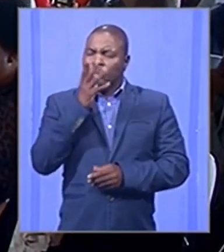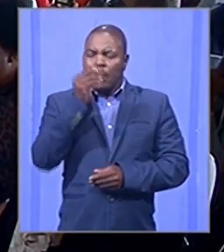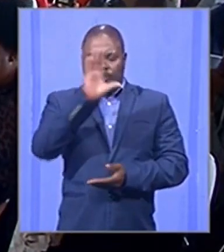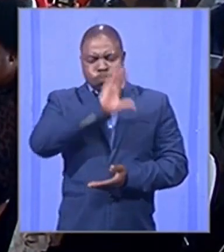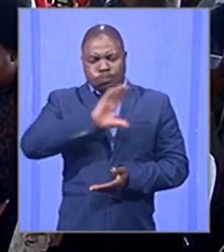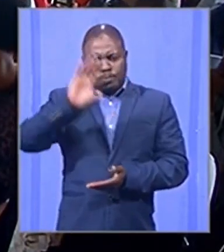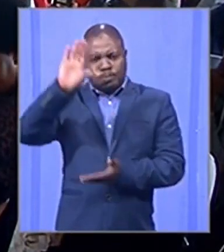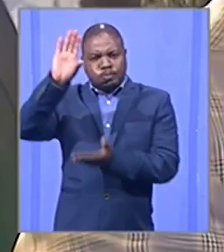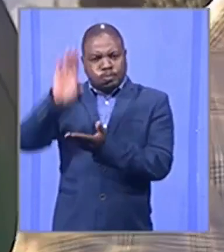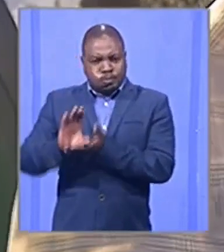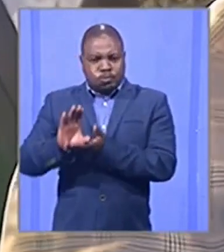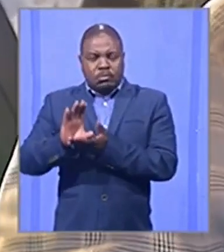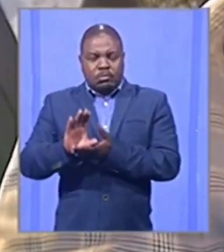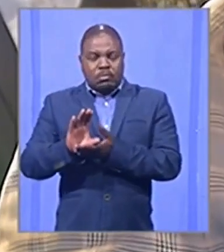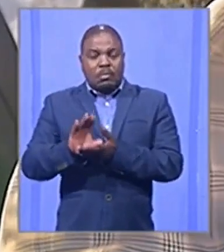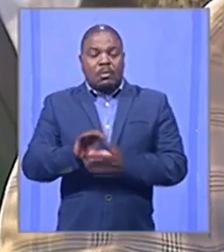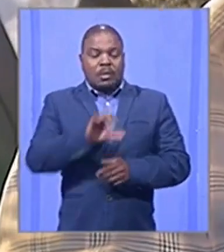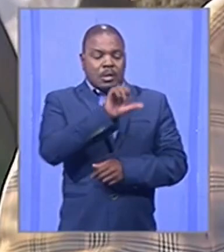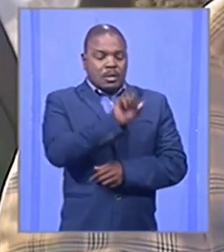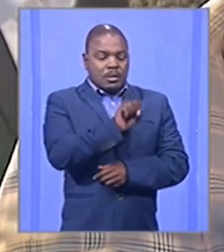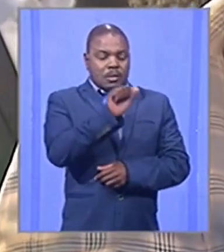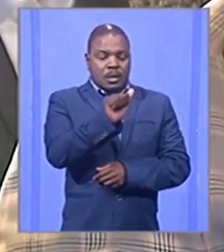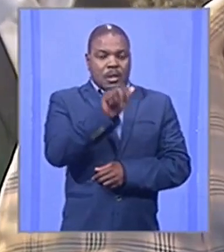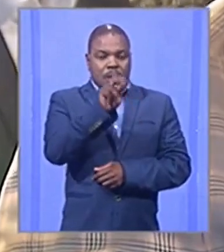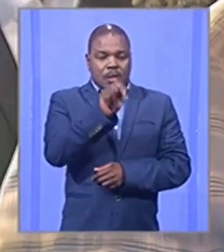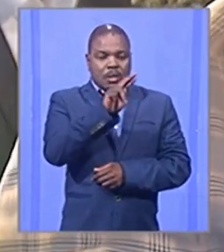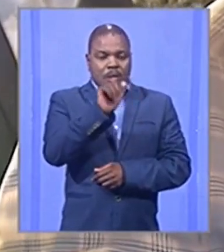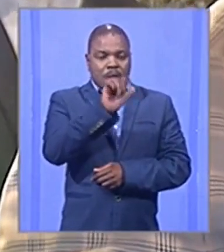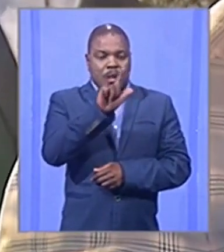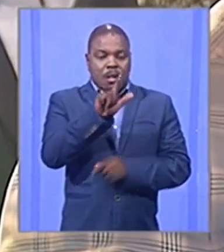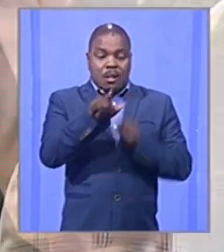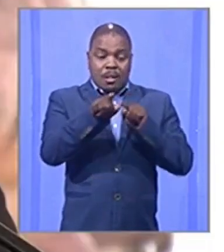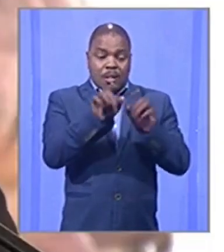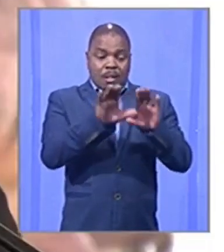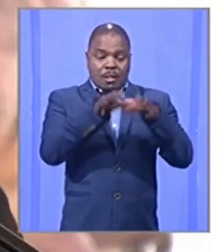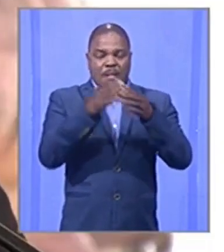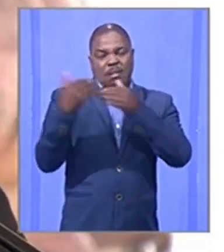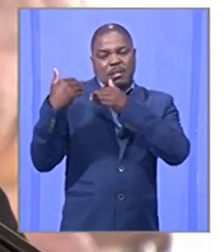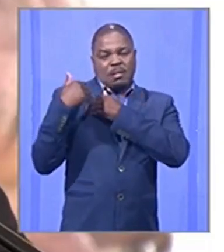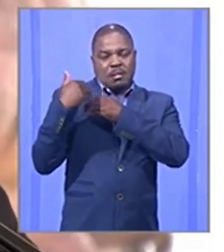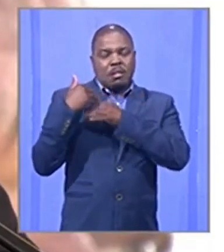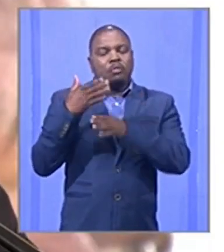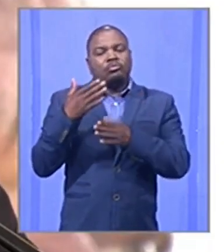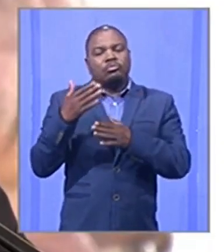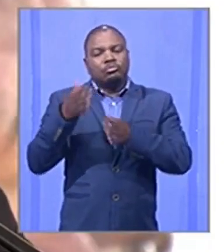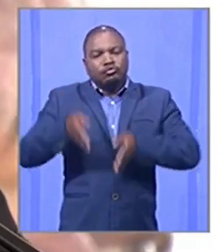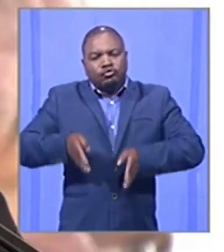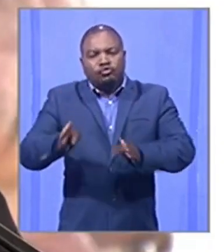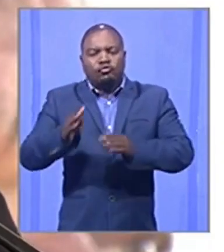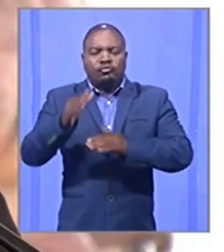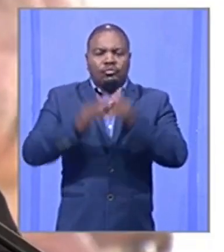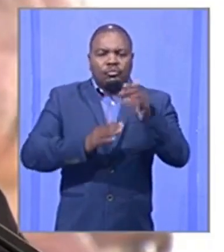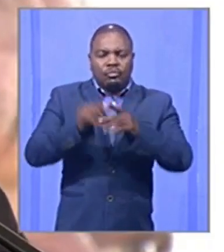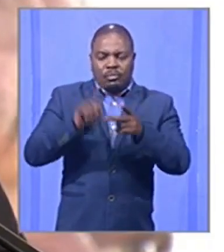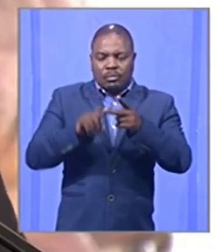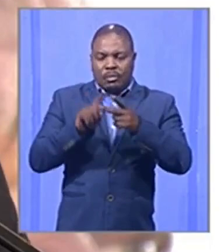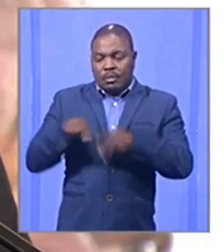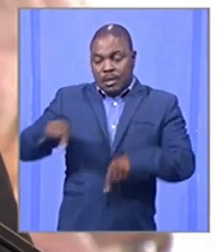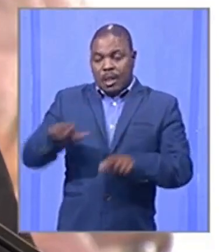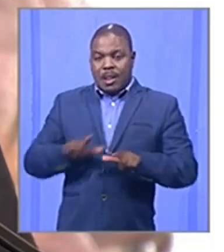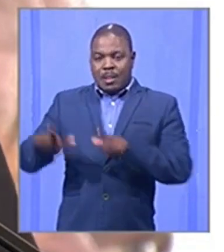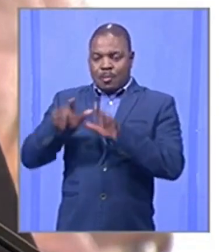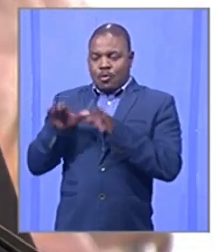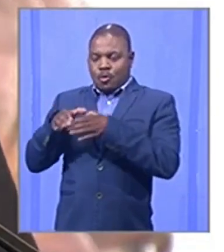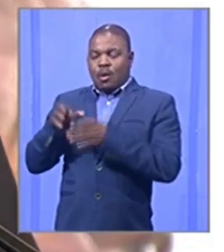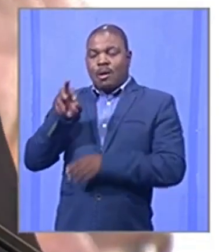committed. And Sanrao, area Khalanditsela, Ishumale, Ralia, Honamo